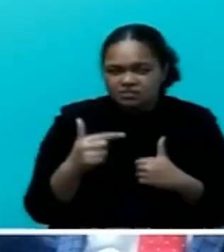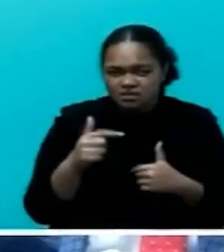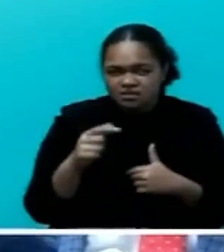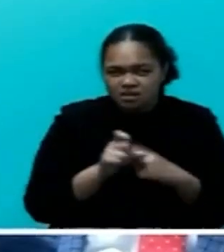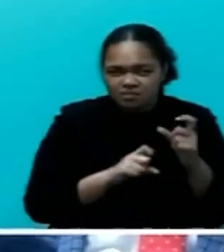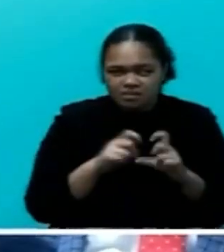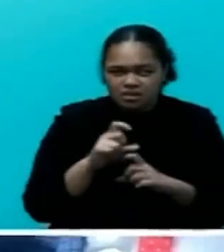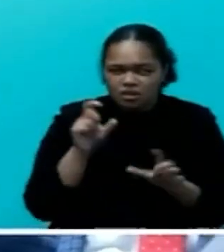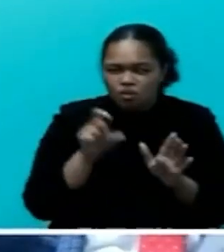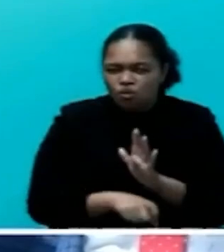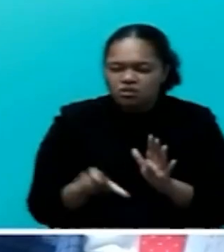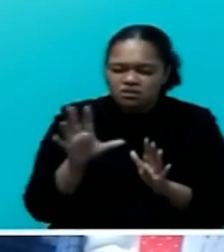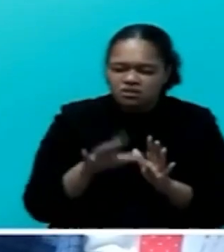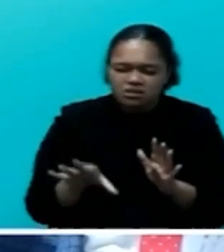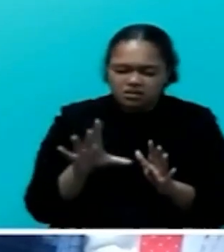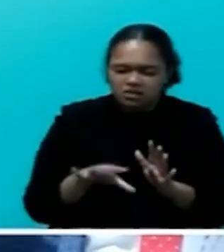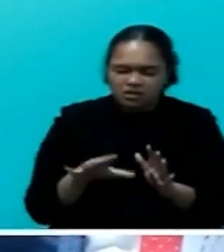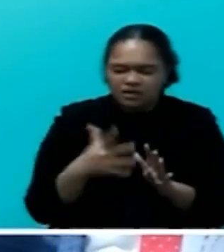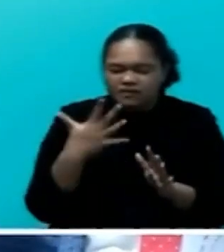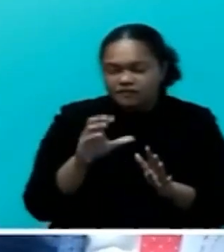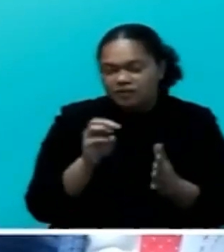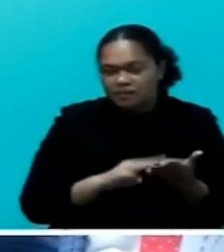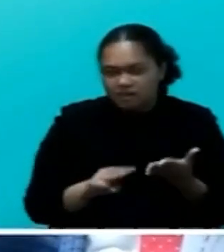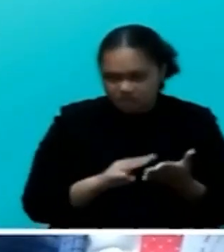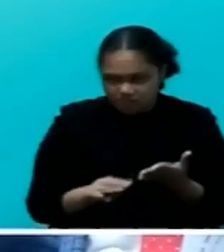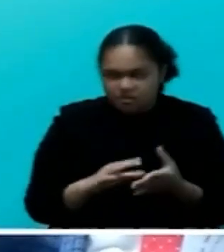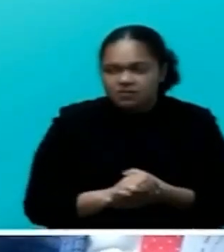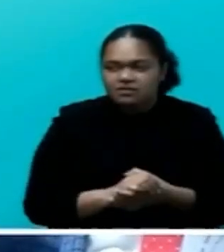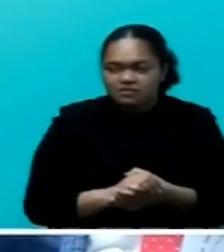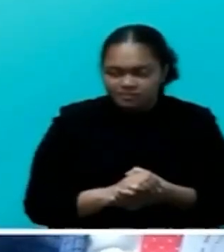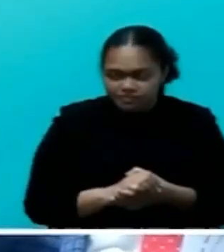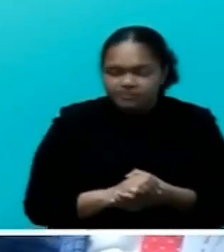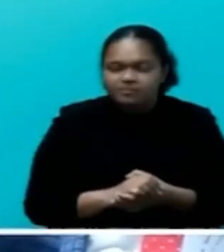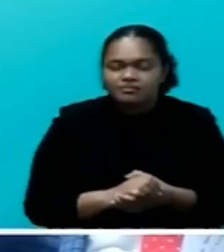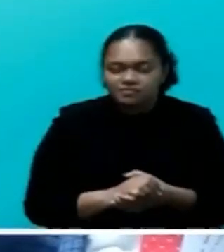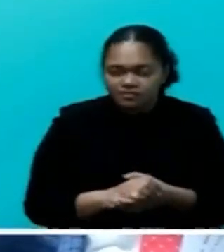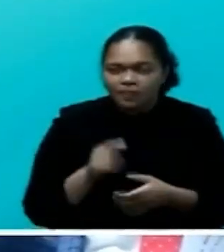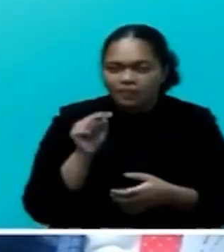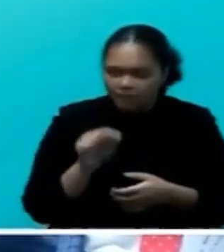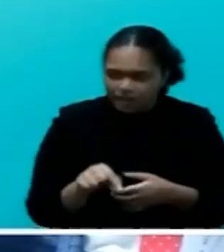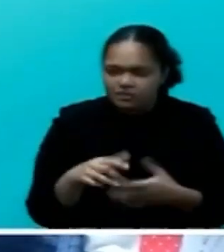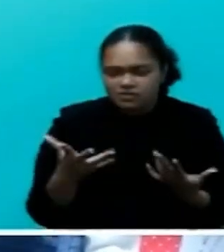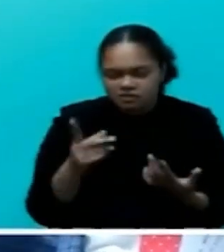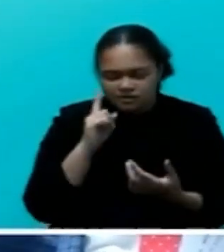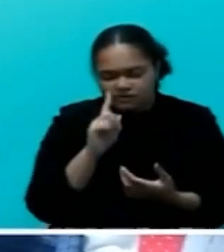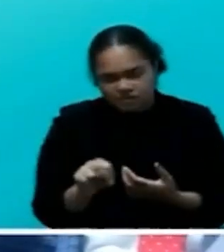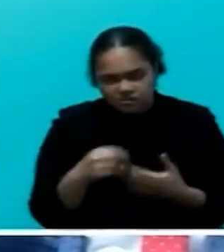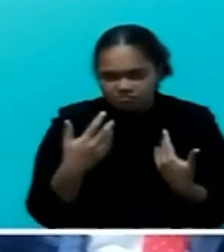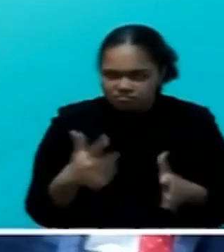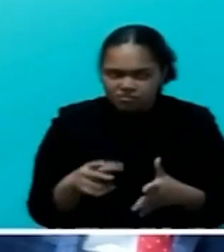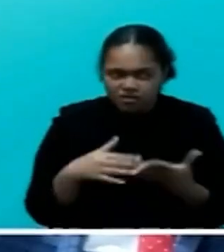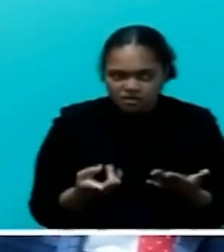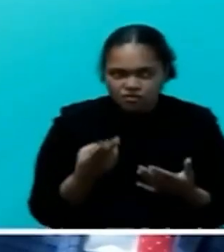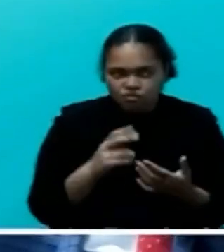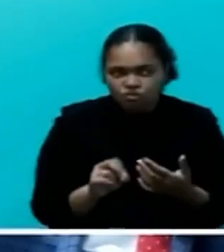costing about $15 million and that has been tendered and we are looking at 24 to